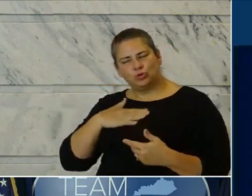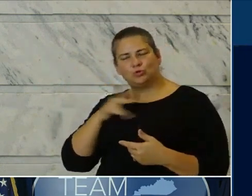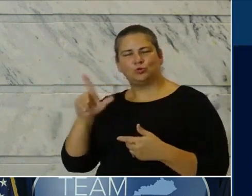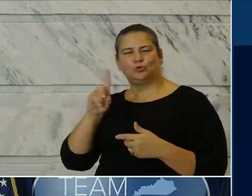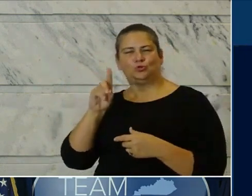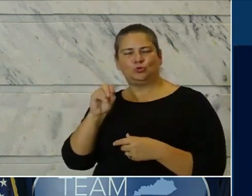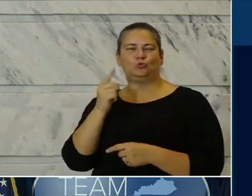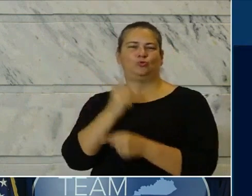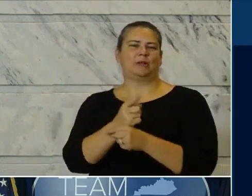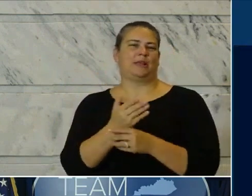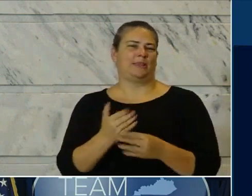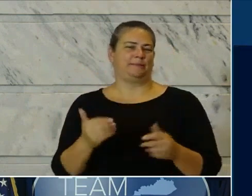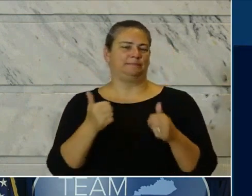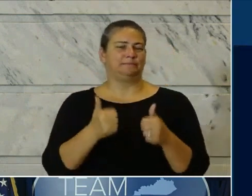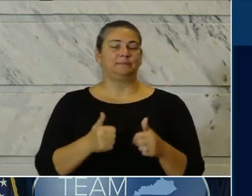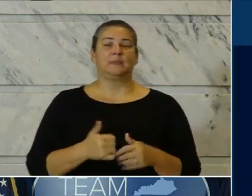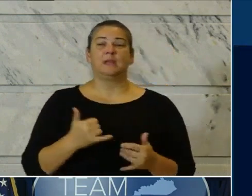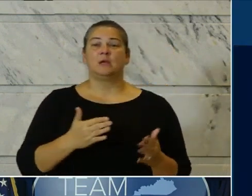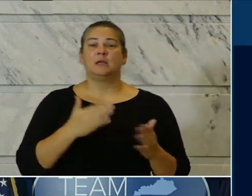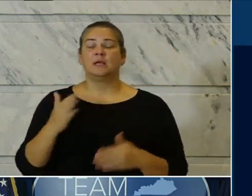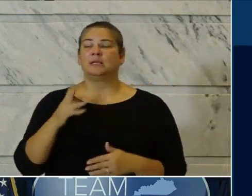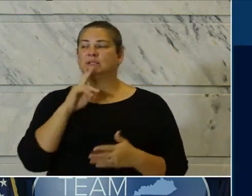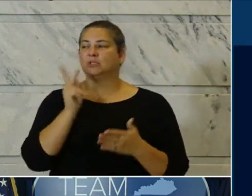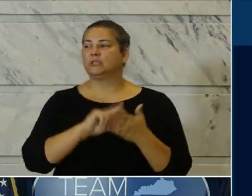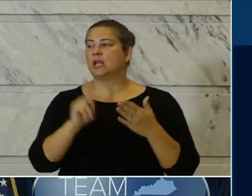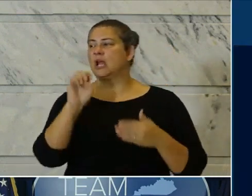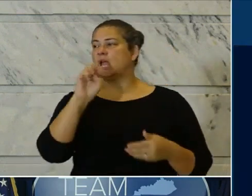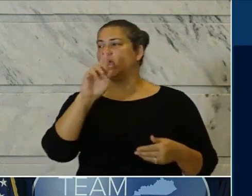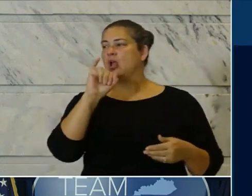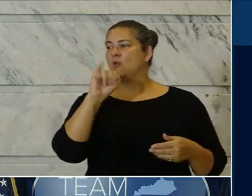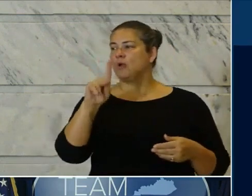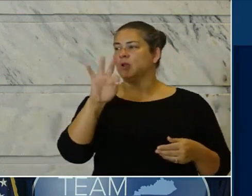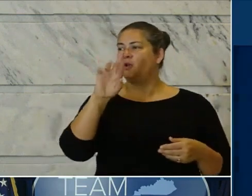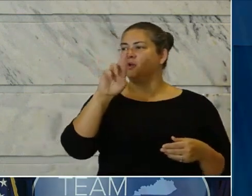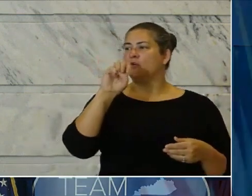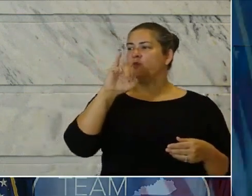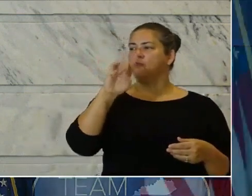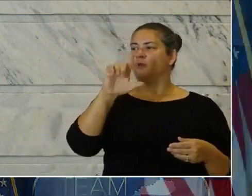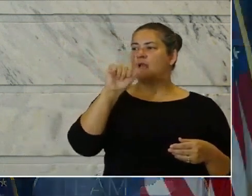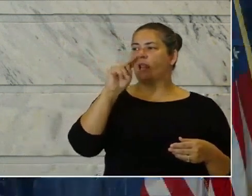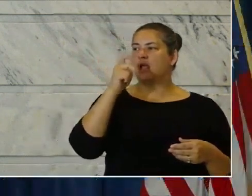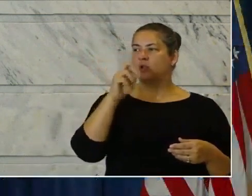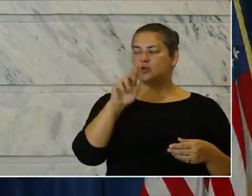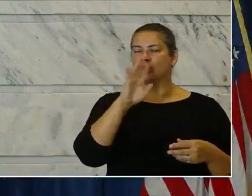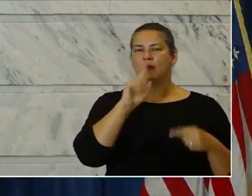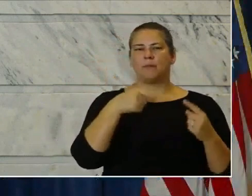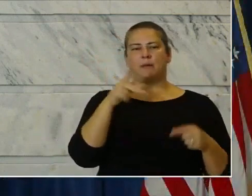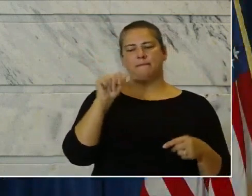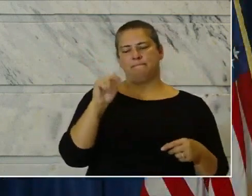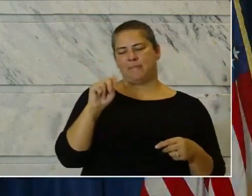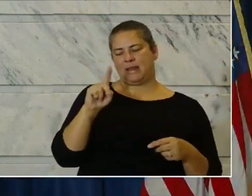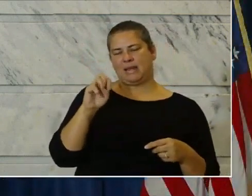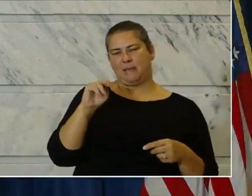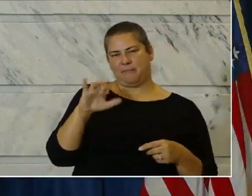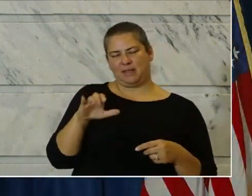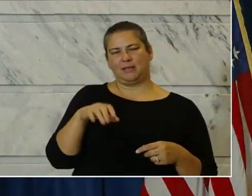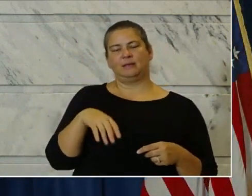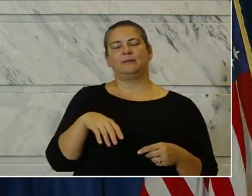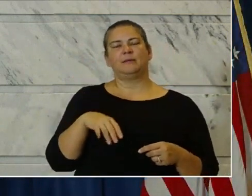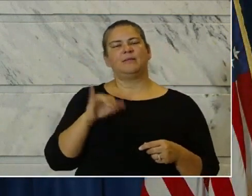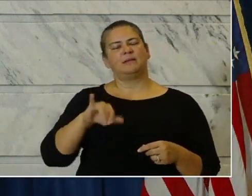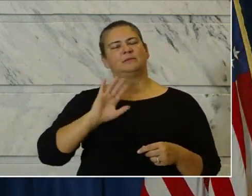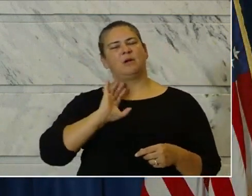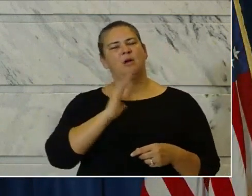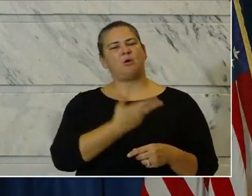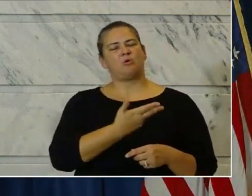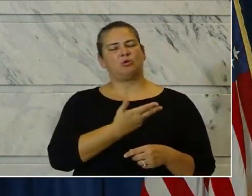next up we have Secretary Eric Friedlander. He's going to talk about pandemic EBT, which is our commitment